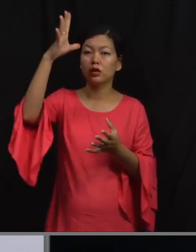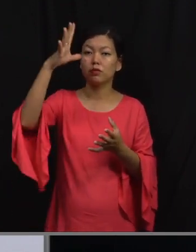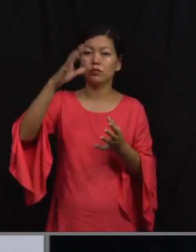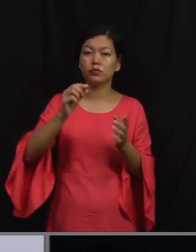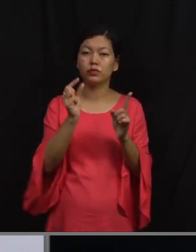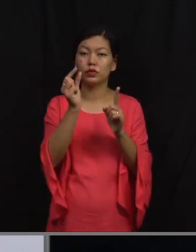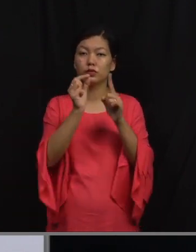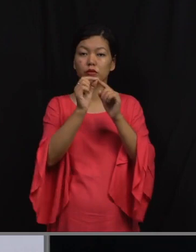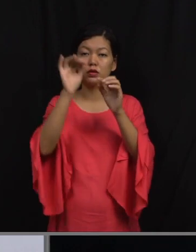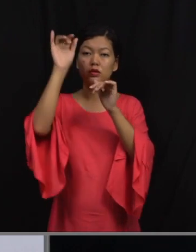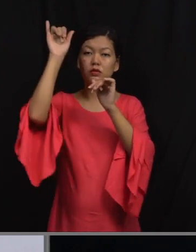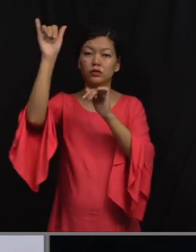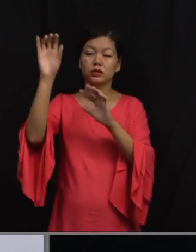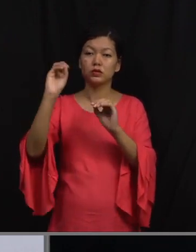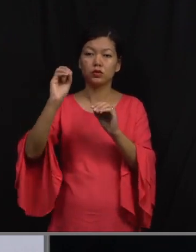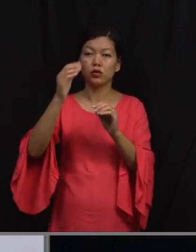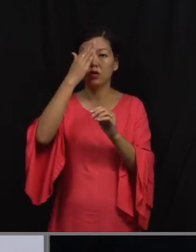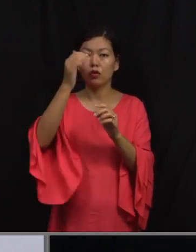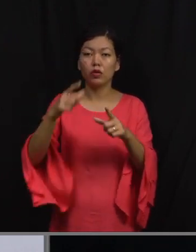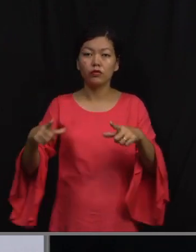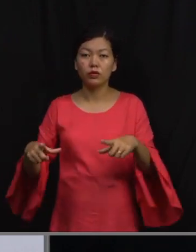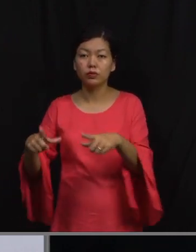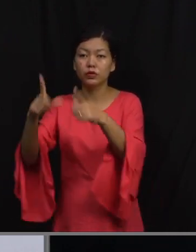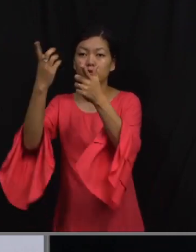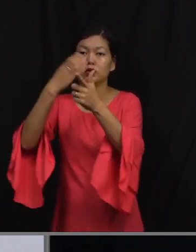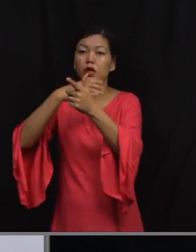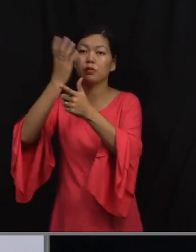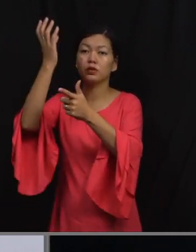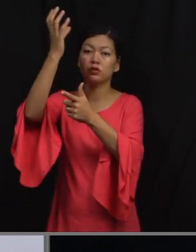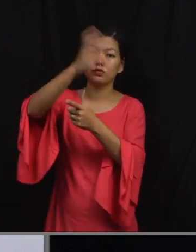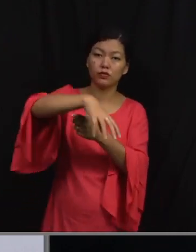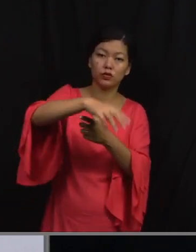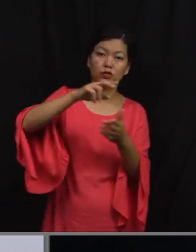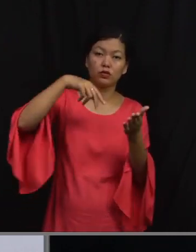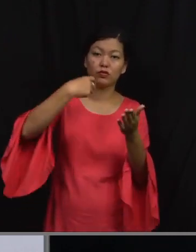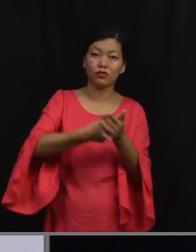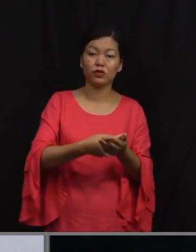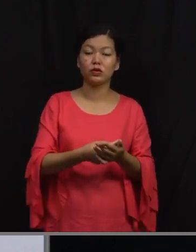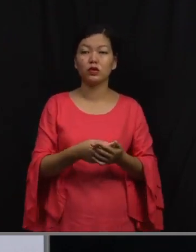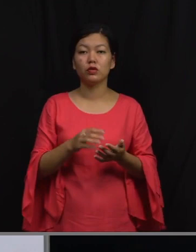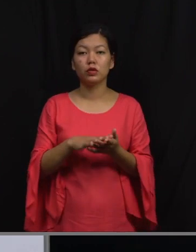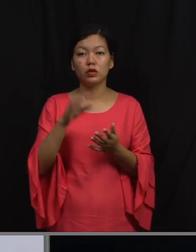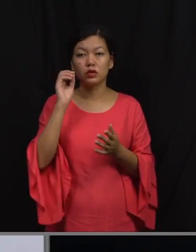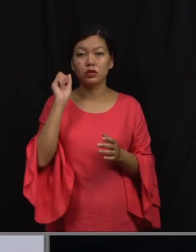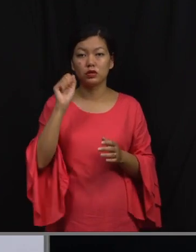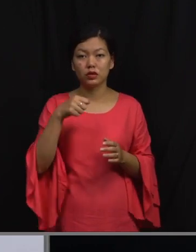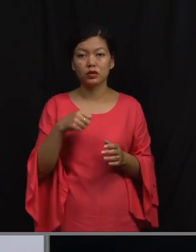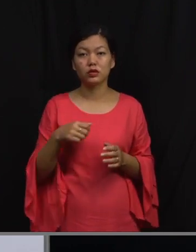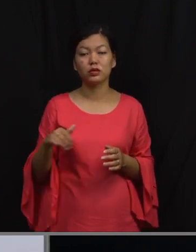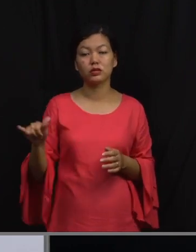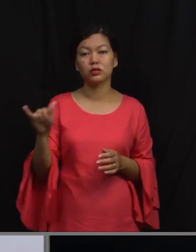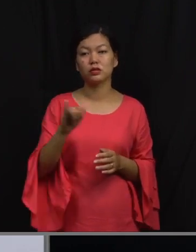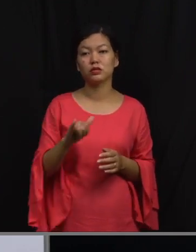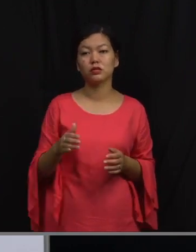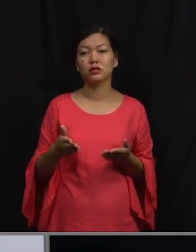around the sun, as well as the motion of the moon around the sun. So the things is very interesting, right? What is Newton equation? As you know, this is